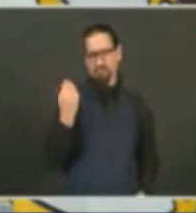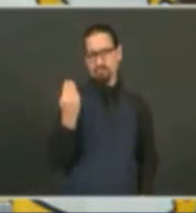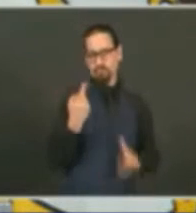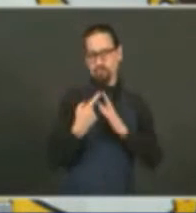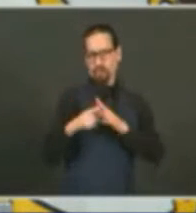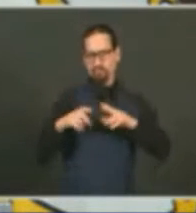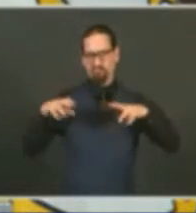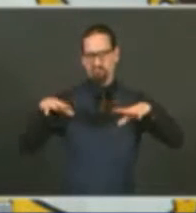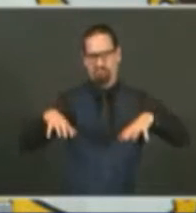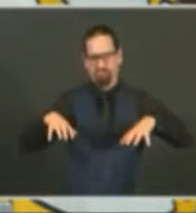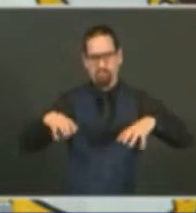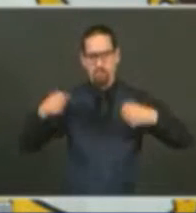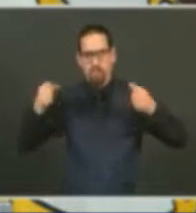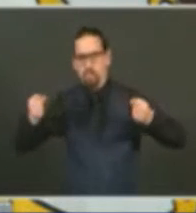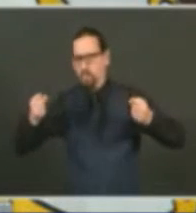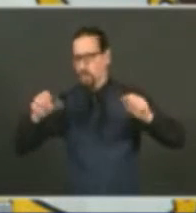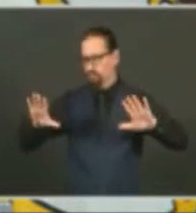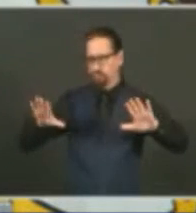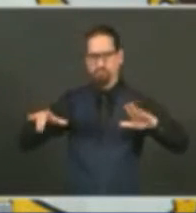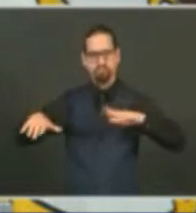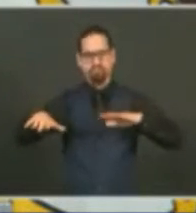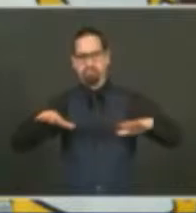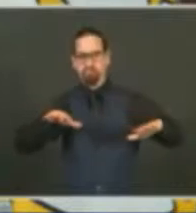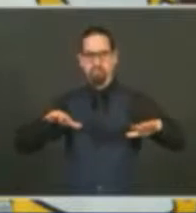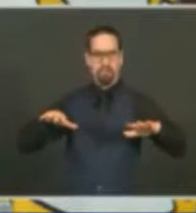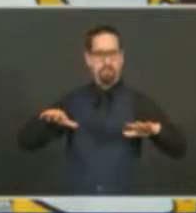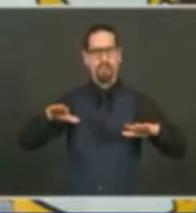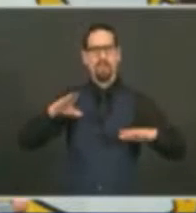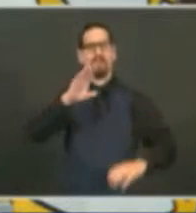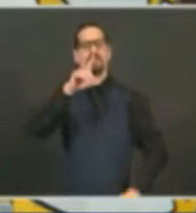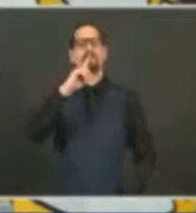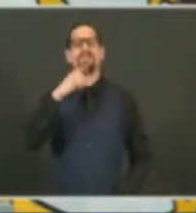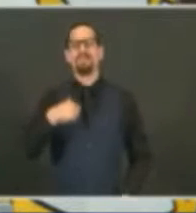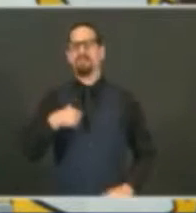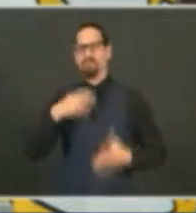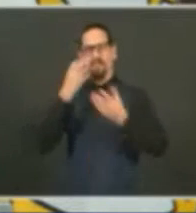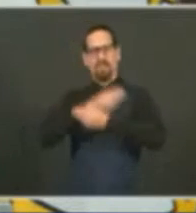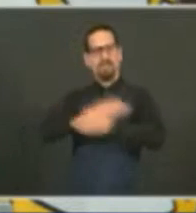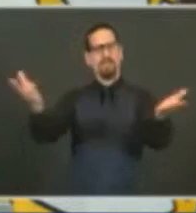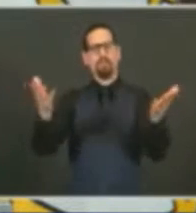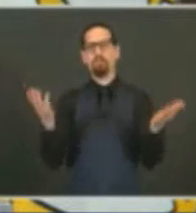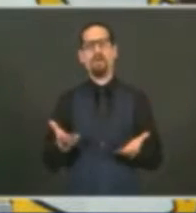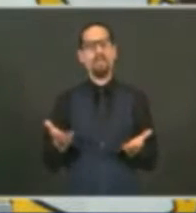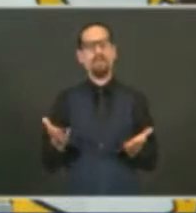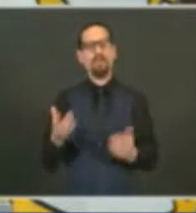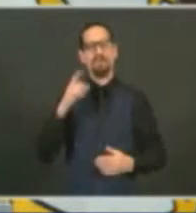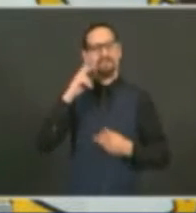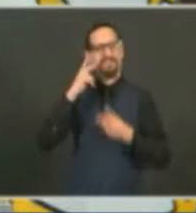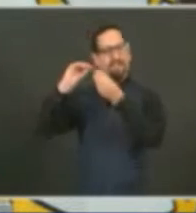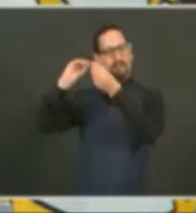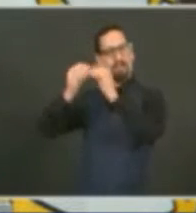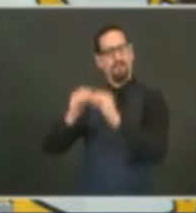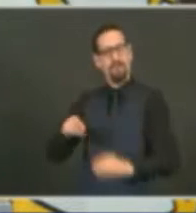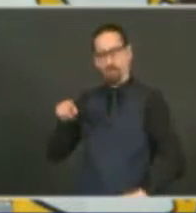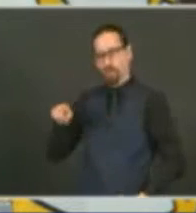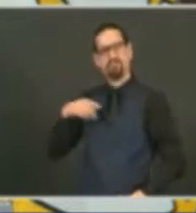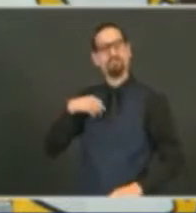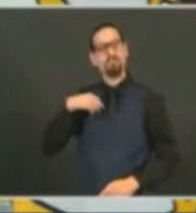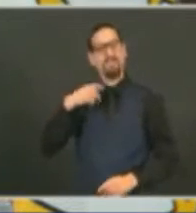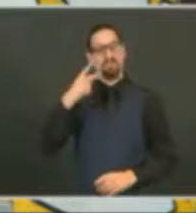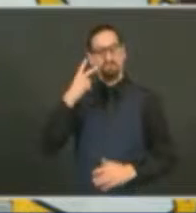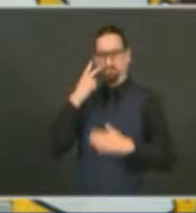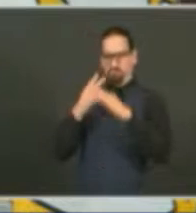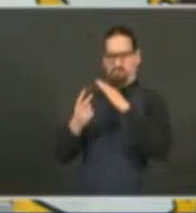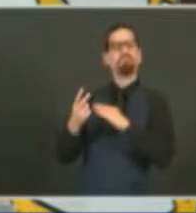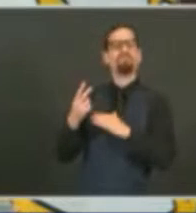Here's my message about this data. It is not at all surprising. I have been up here warning week after week for a month